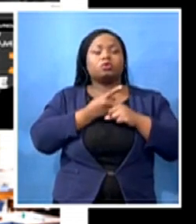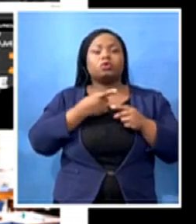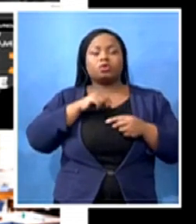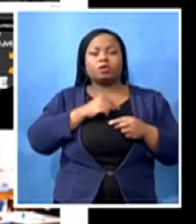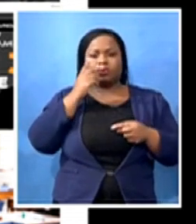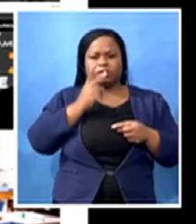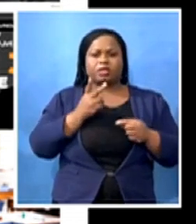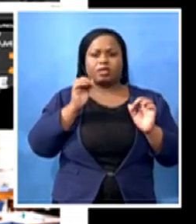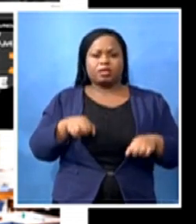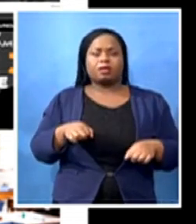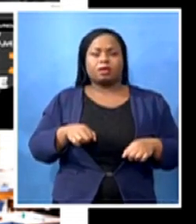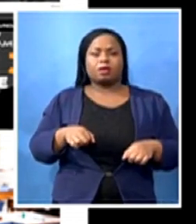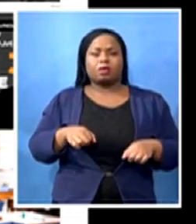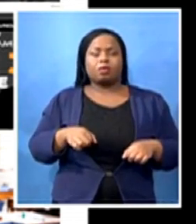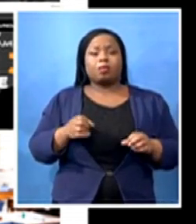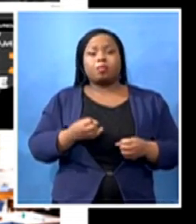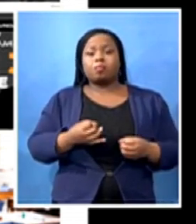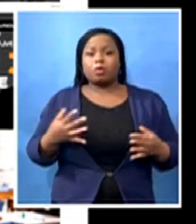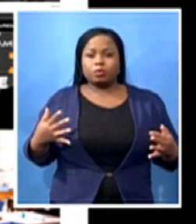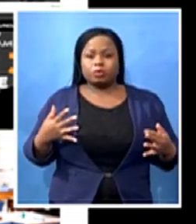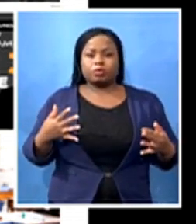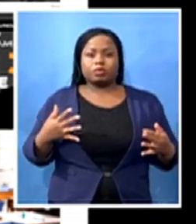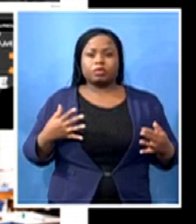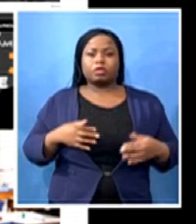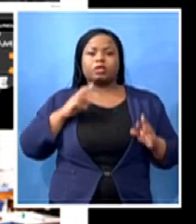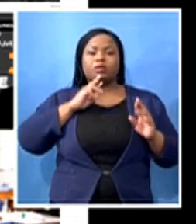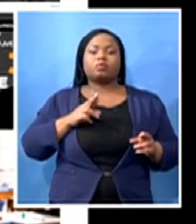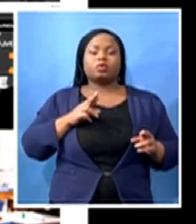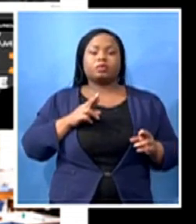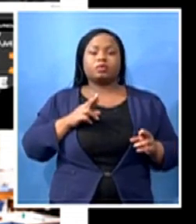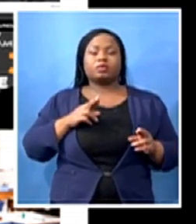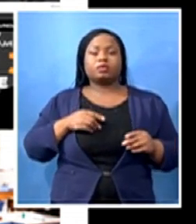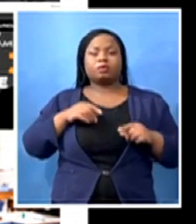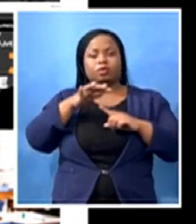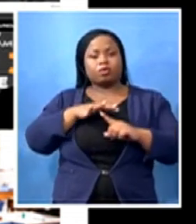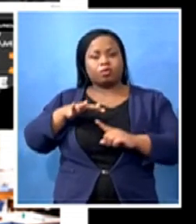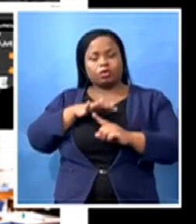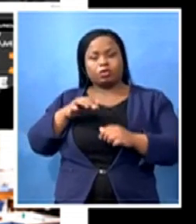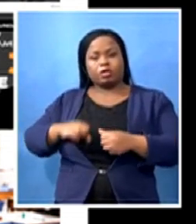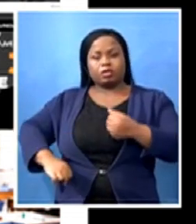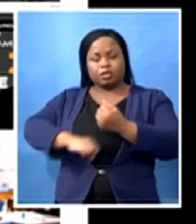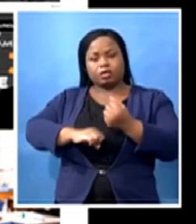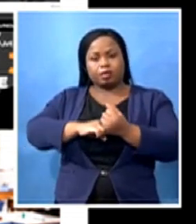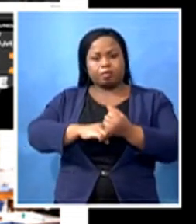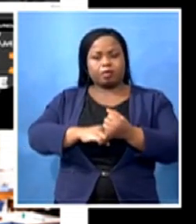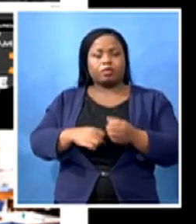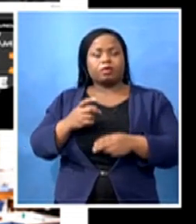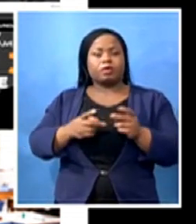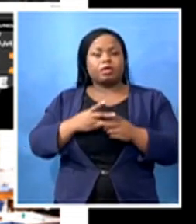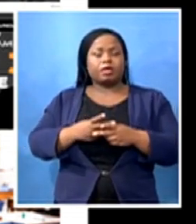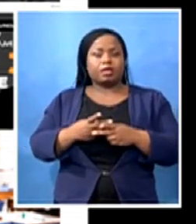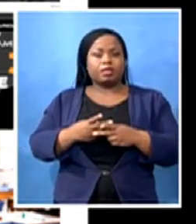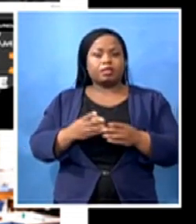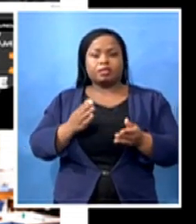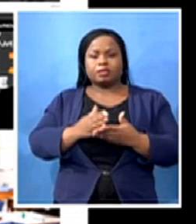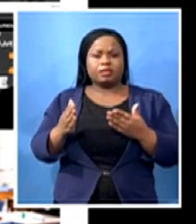report both either conditional support or opposition to lockdown, extension of lockdown conditions relative to unconditional support if